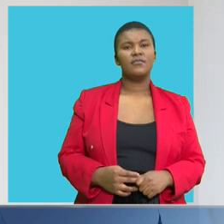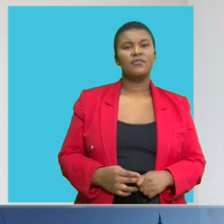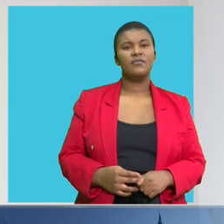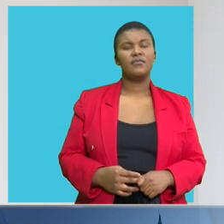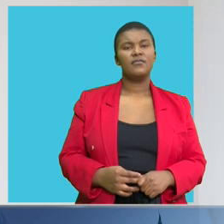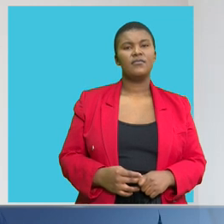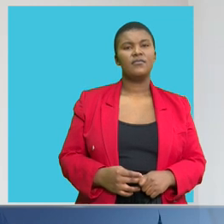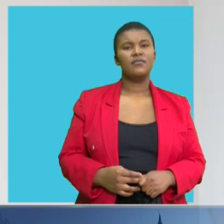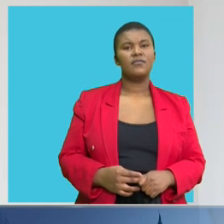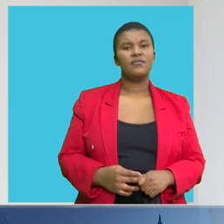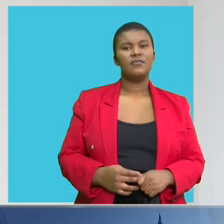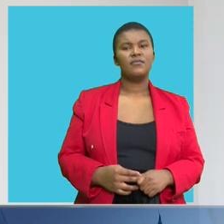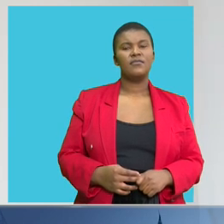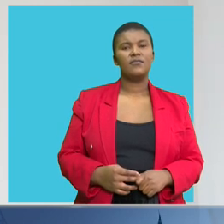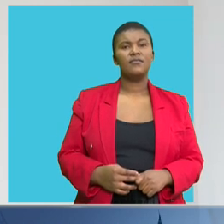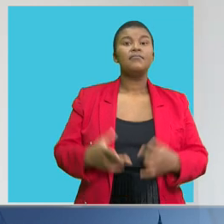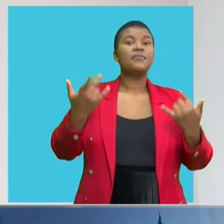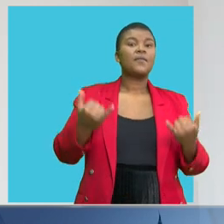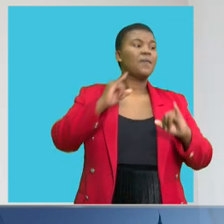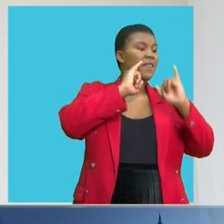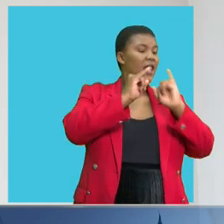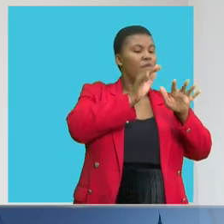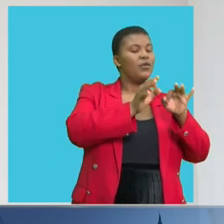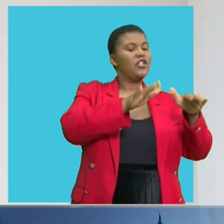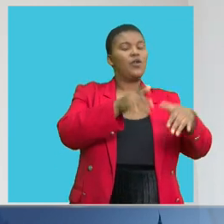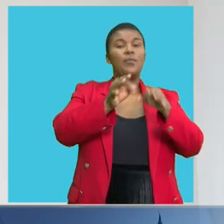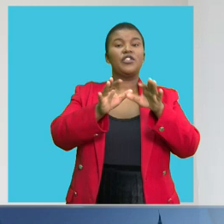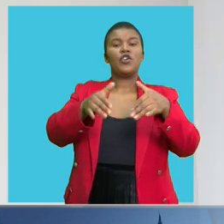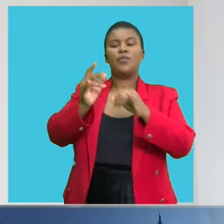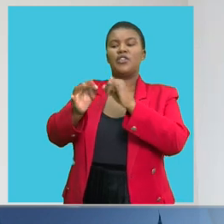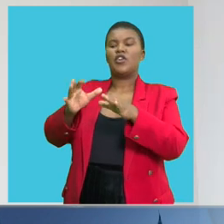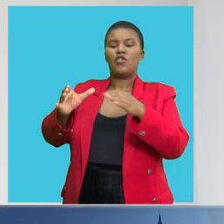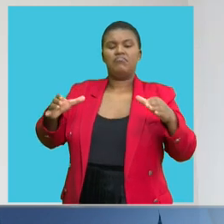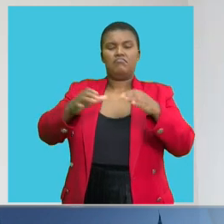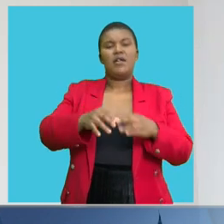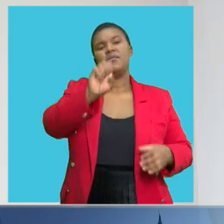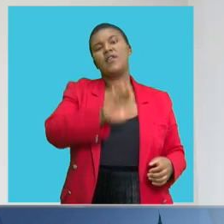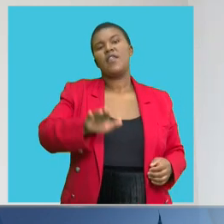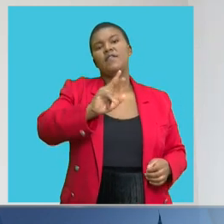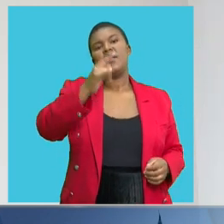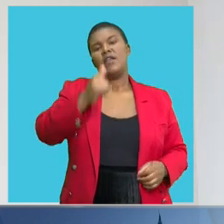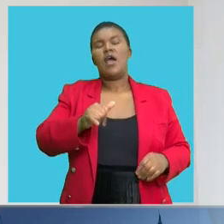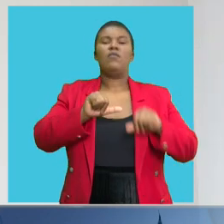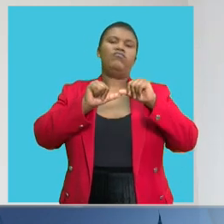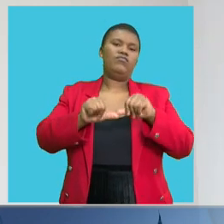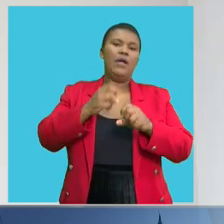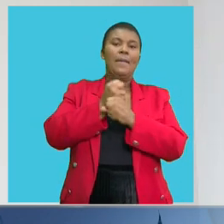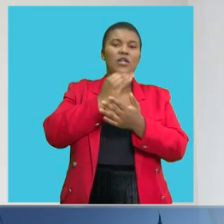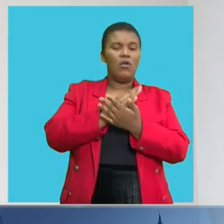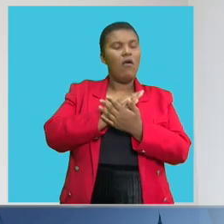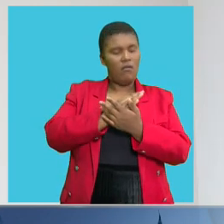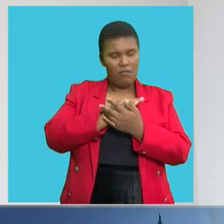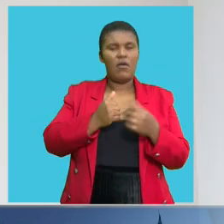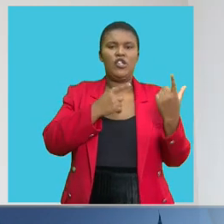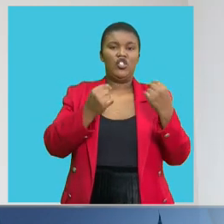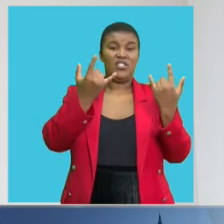together to forward this country, to look after the people, and to not put themselves first. And for a liberation movement like